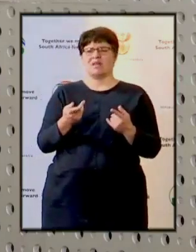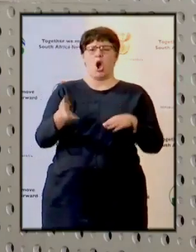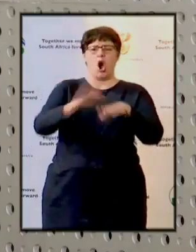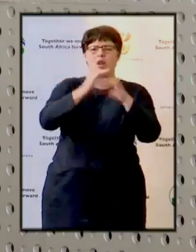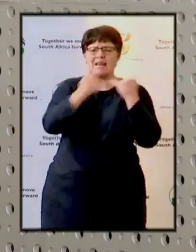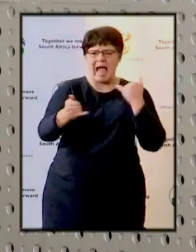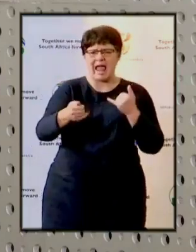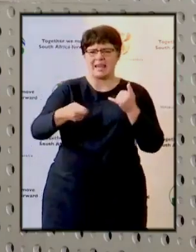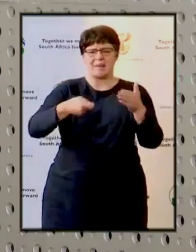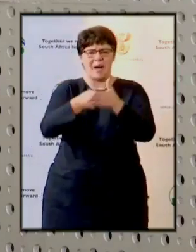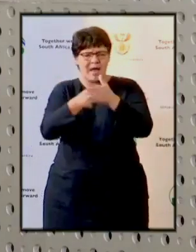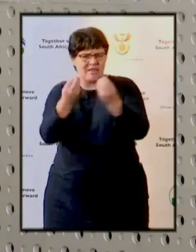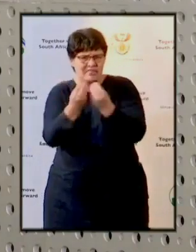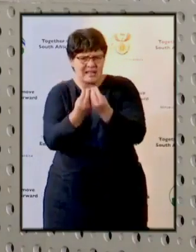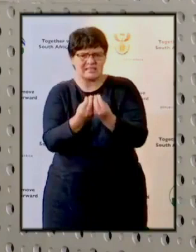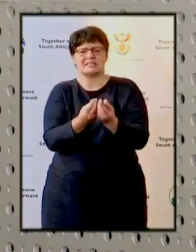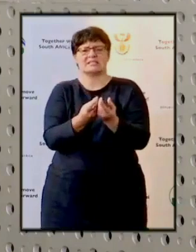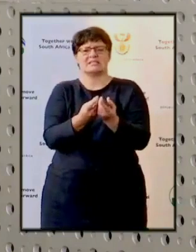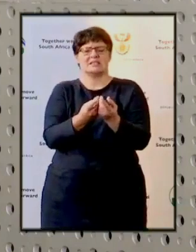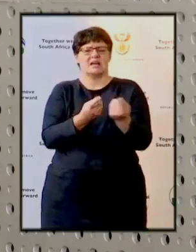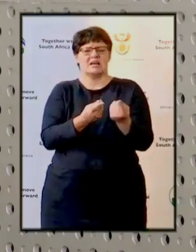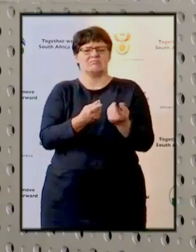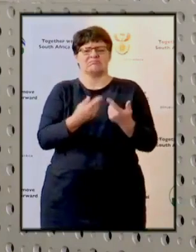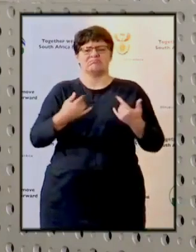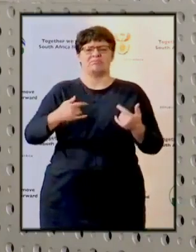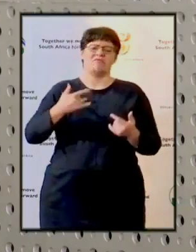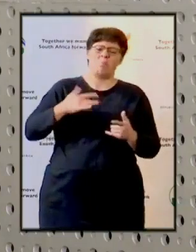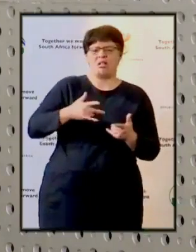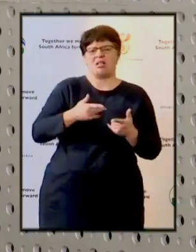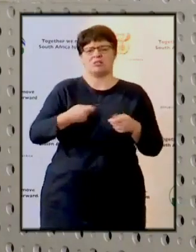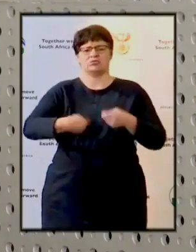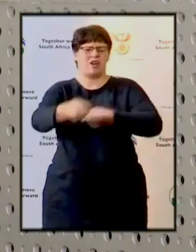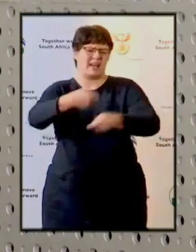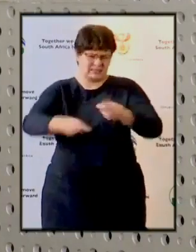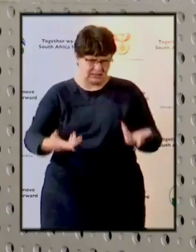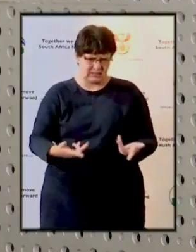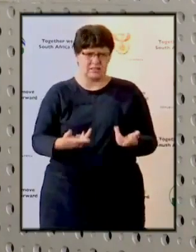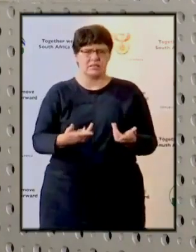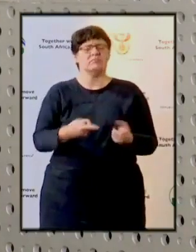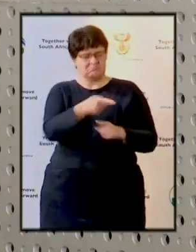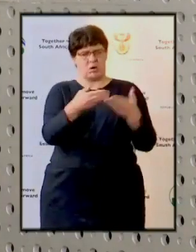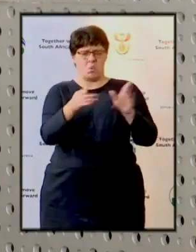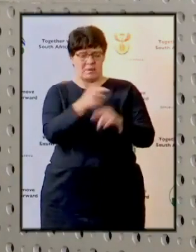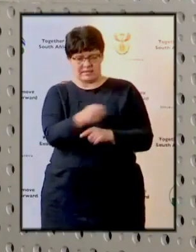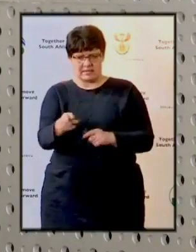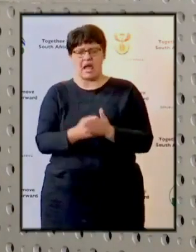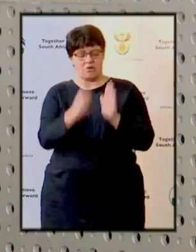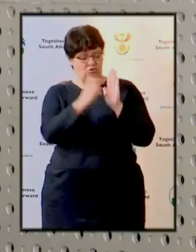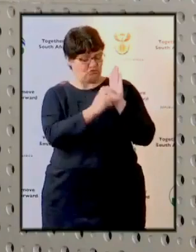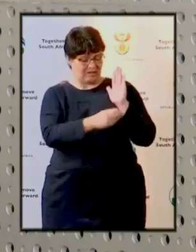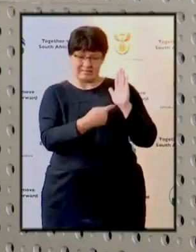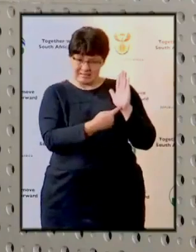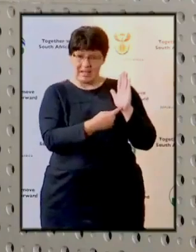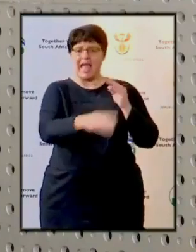informal traders. There will be a wider list of personal toiletries in the new regulations,